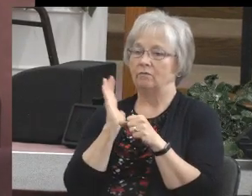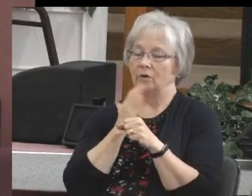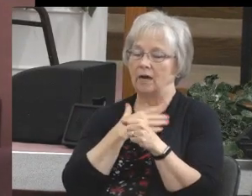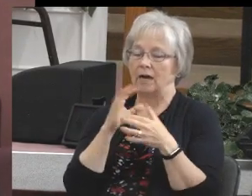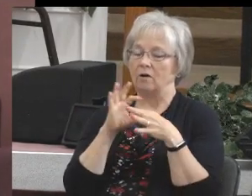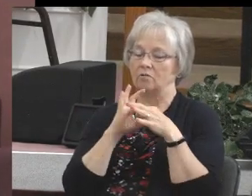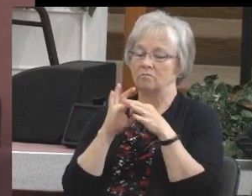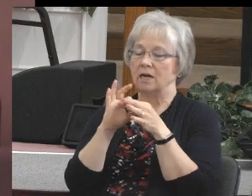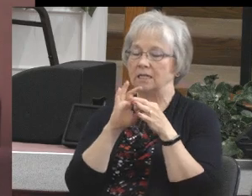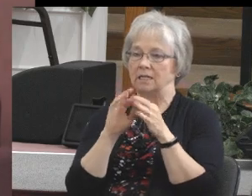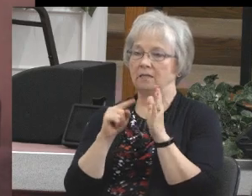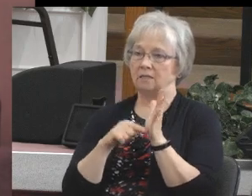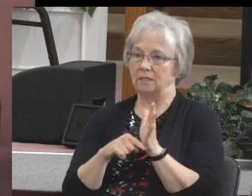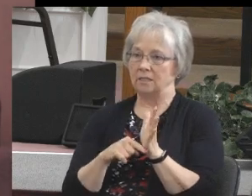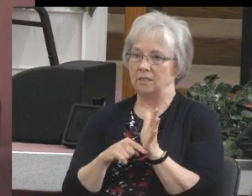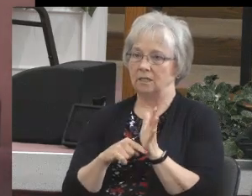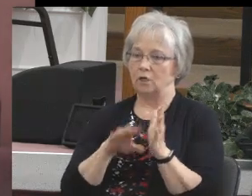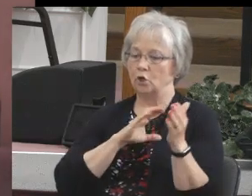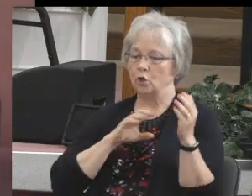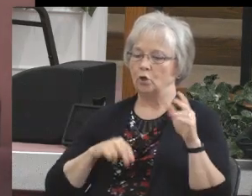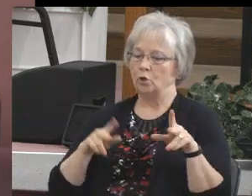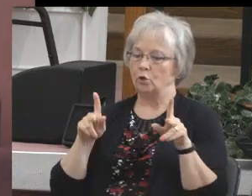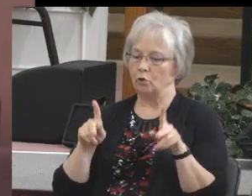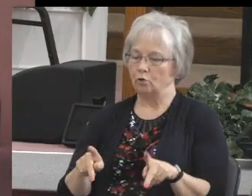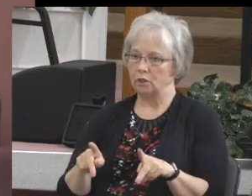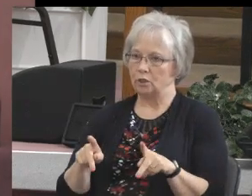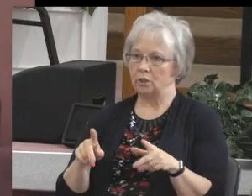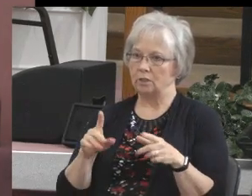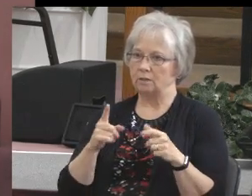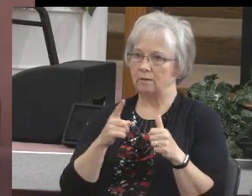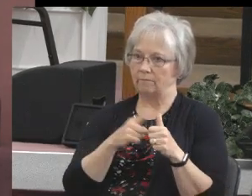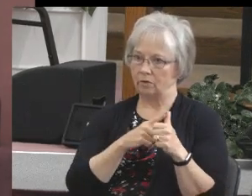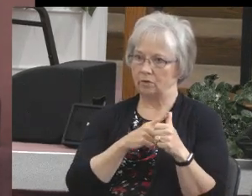Christians first. Citizens also.